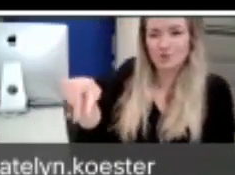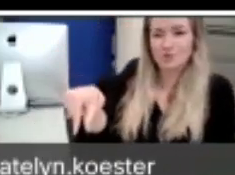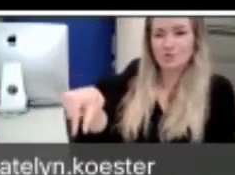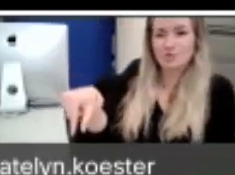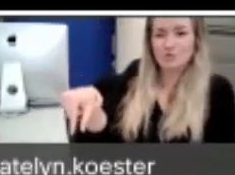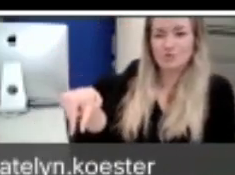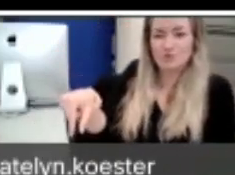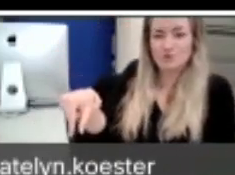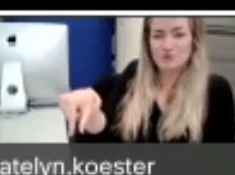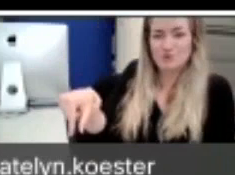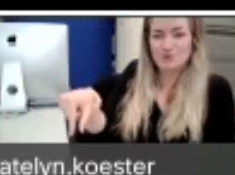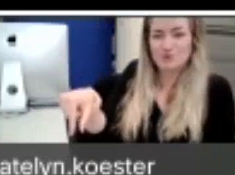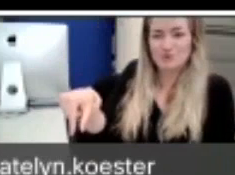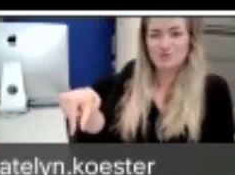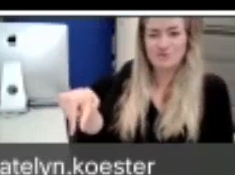Q.